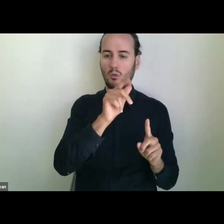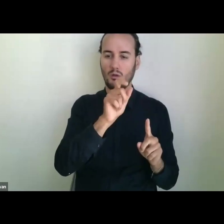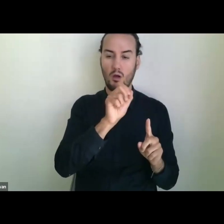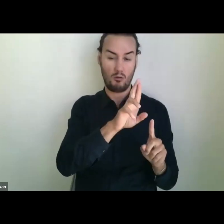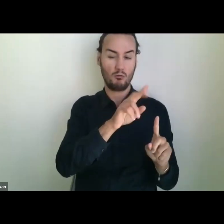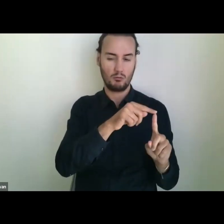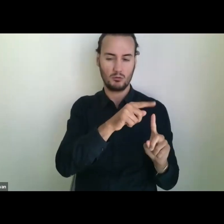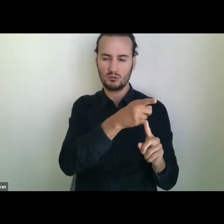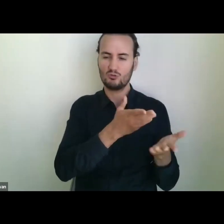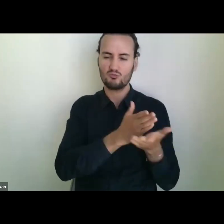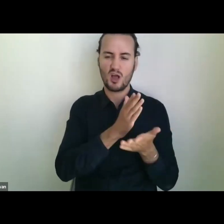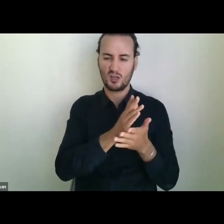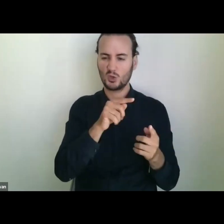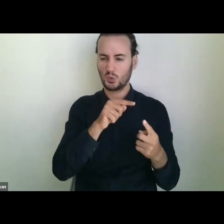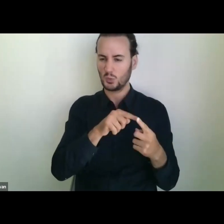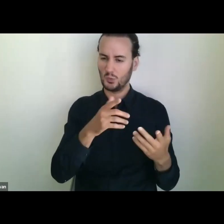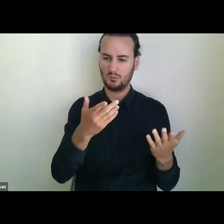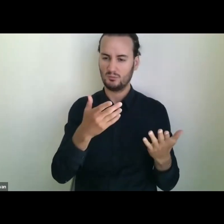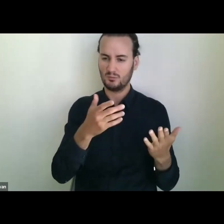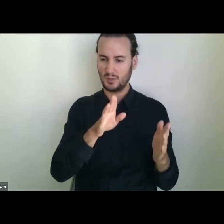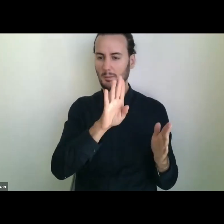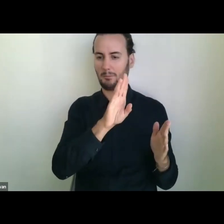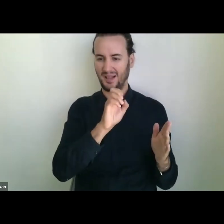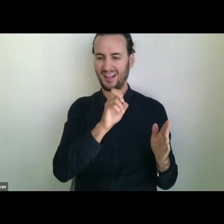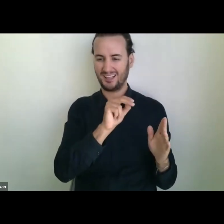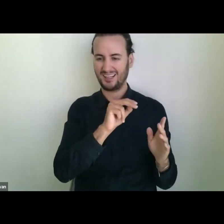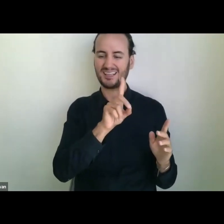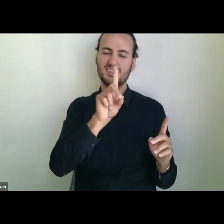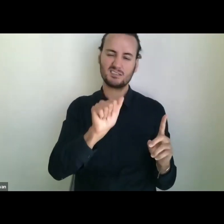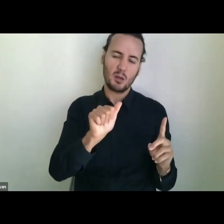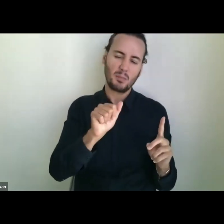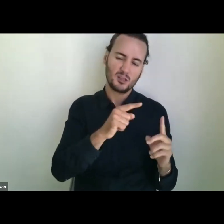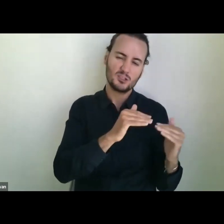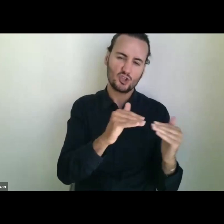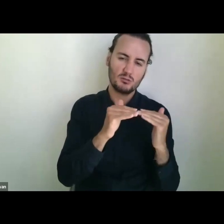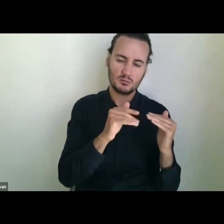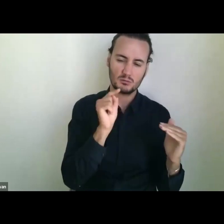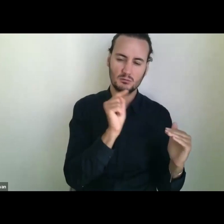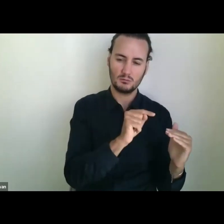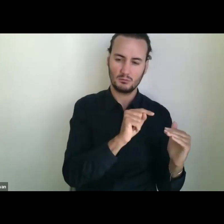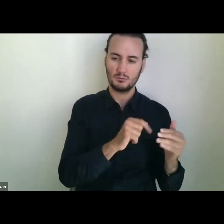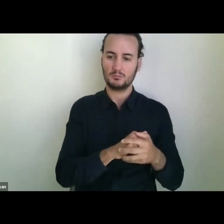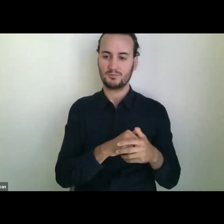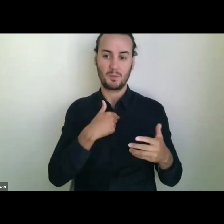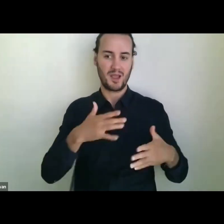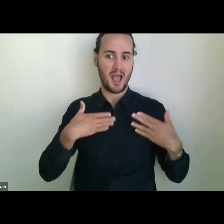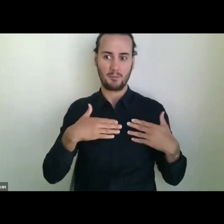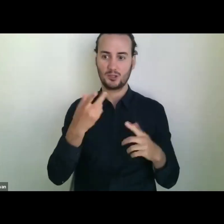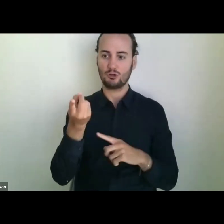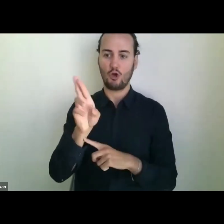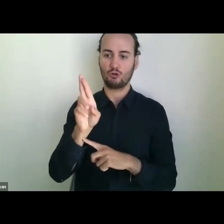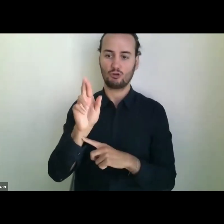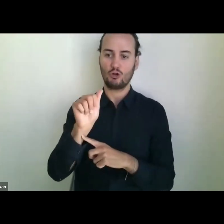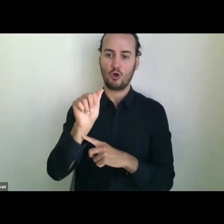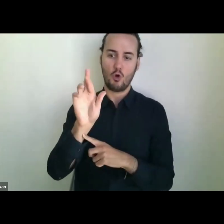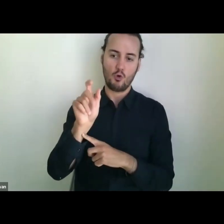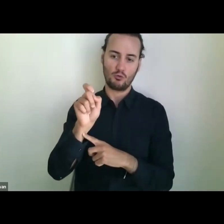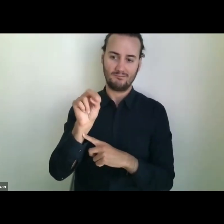justice. And I'm honored to have Dr. Ardavan Gouadi providing an ASL